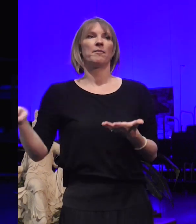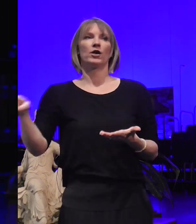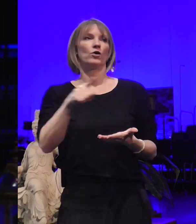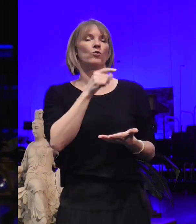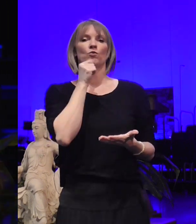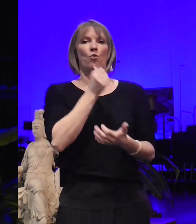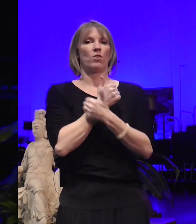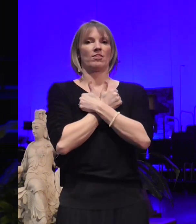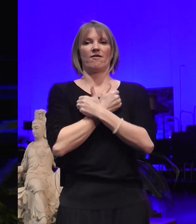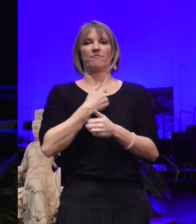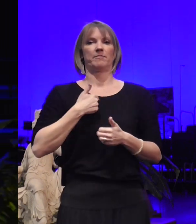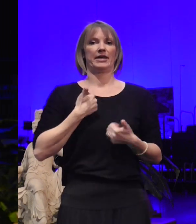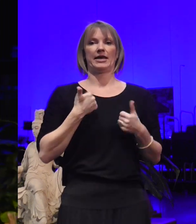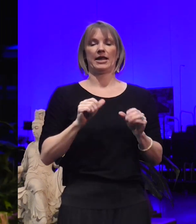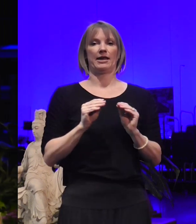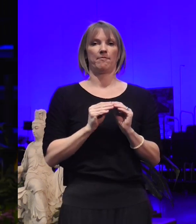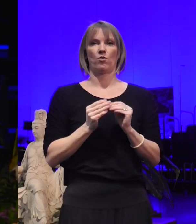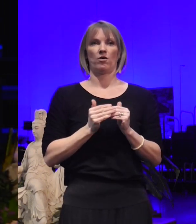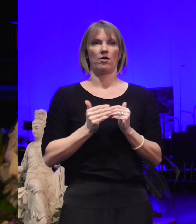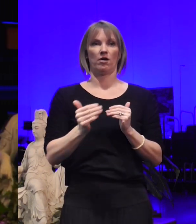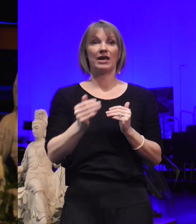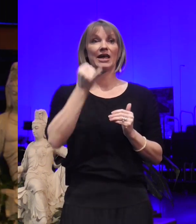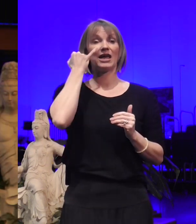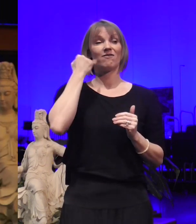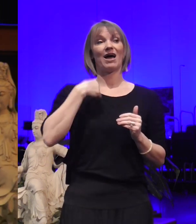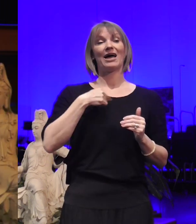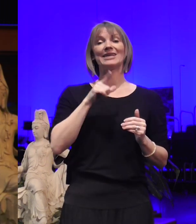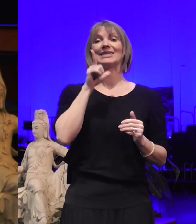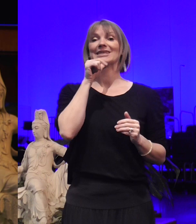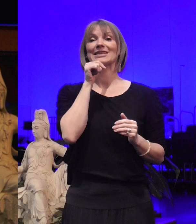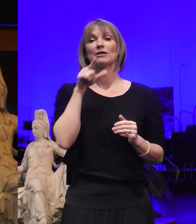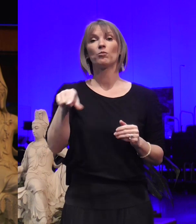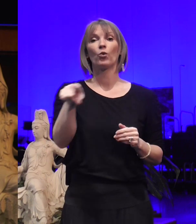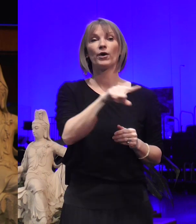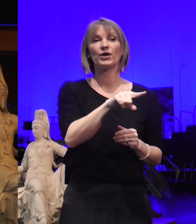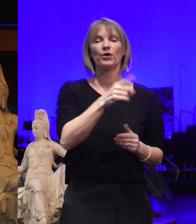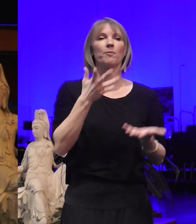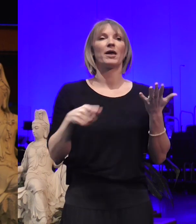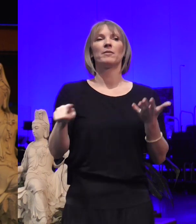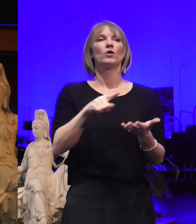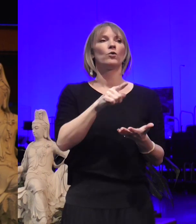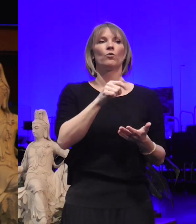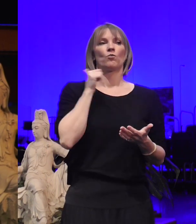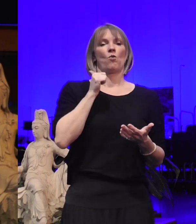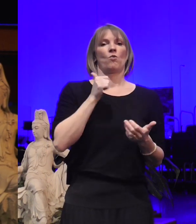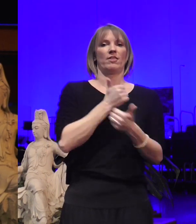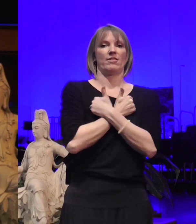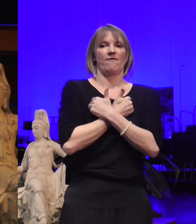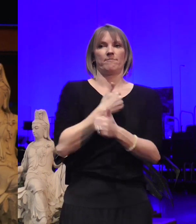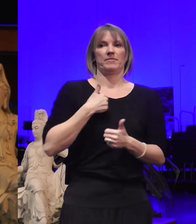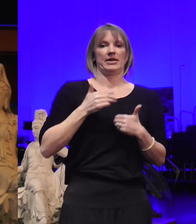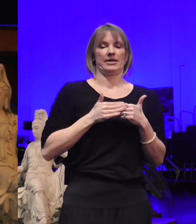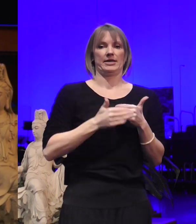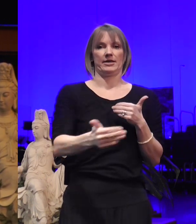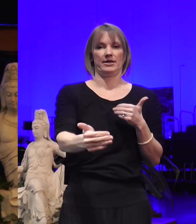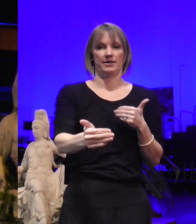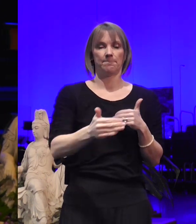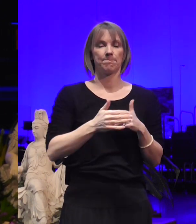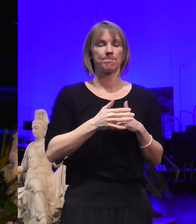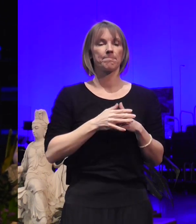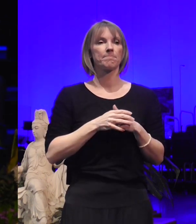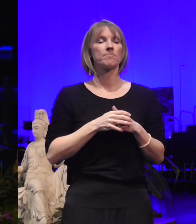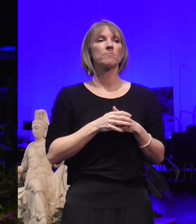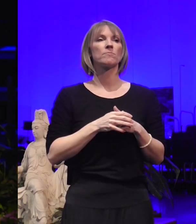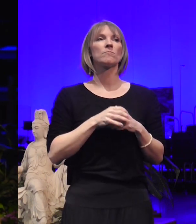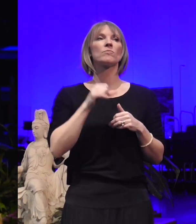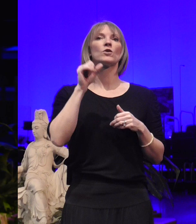not love me anymore. If I disappoint you, you may not love me anymore.